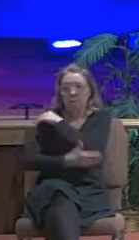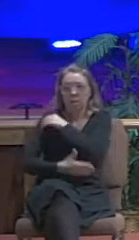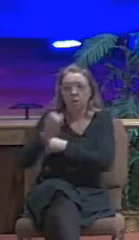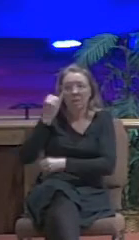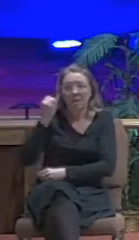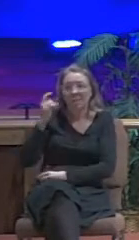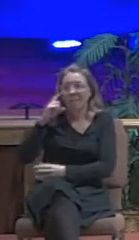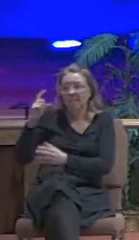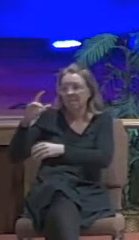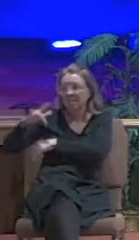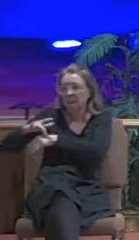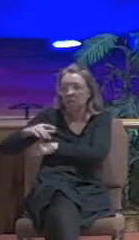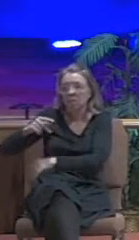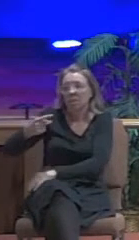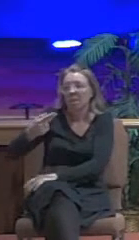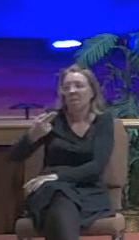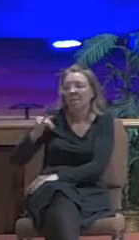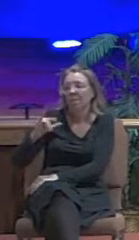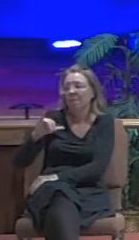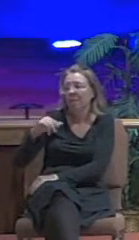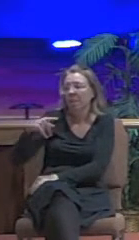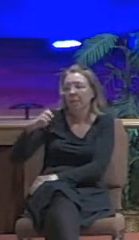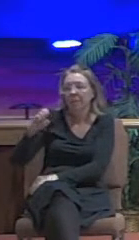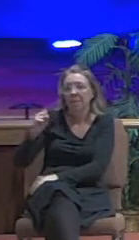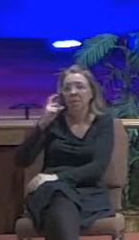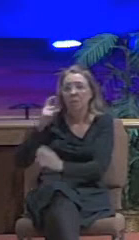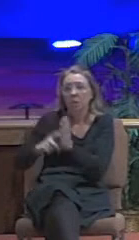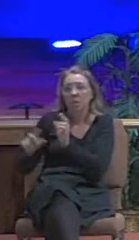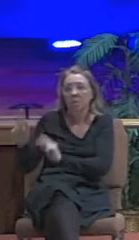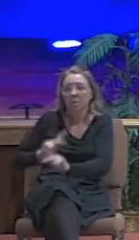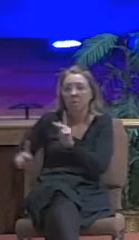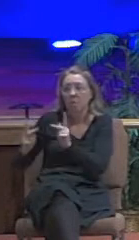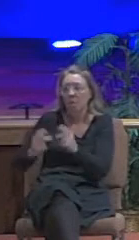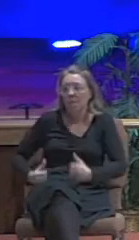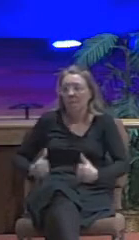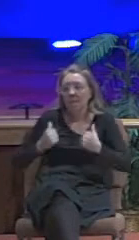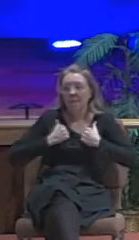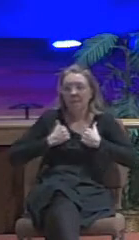in trees. It might change their perspective.